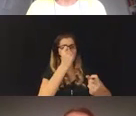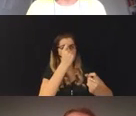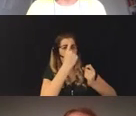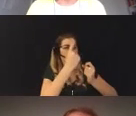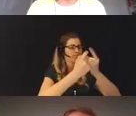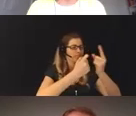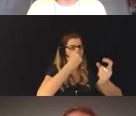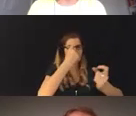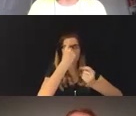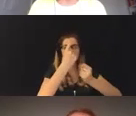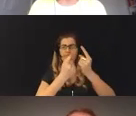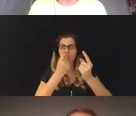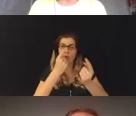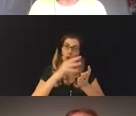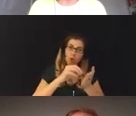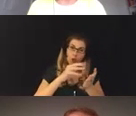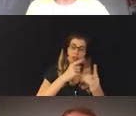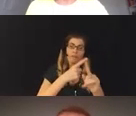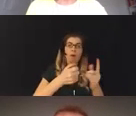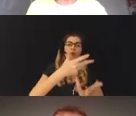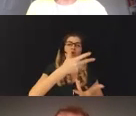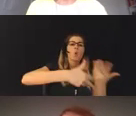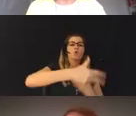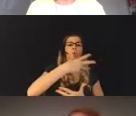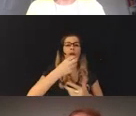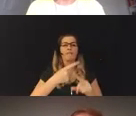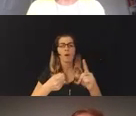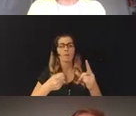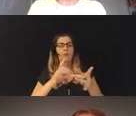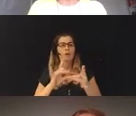is constructed socially and within a communal context.